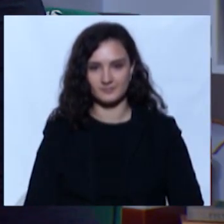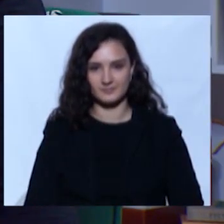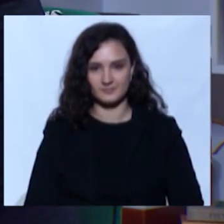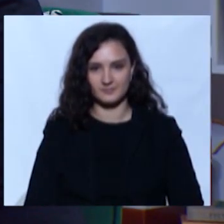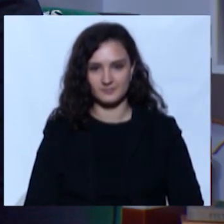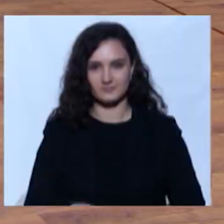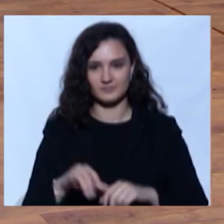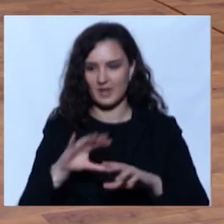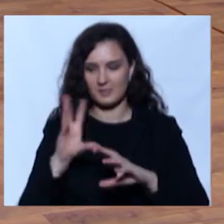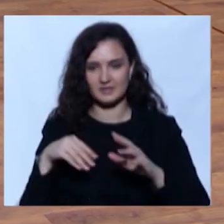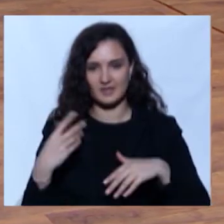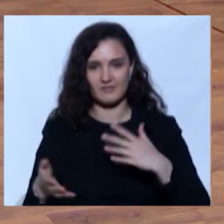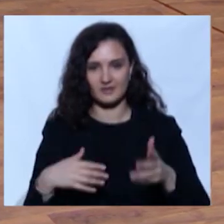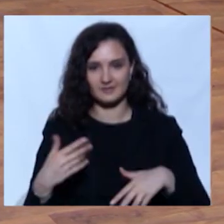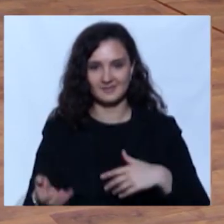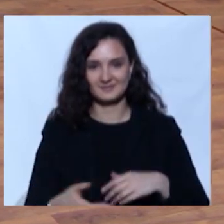fall down!